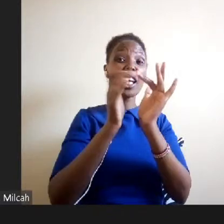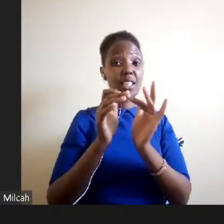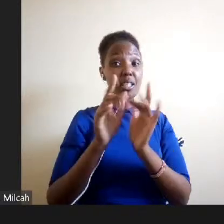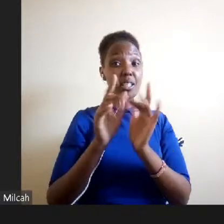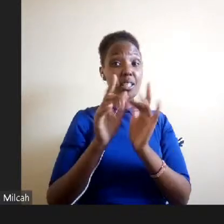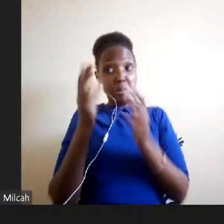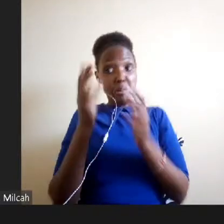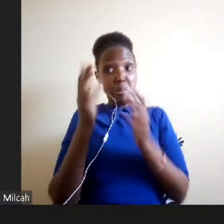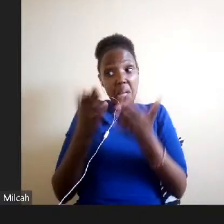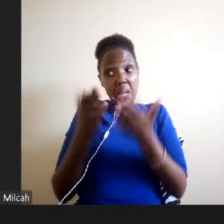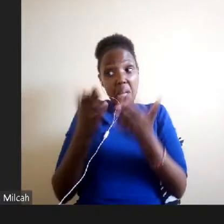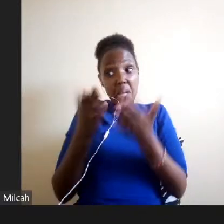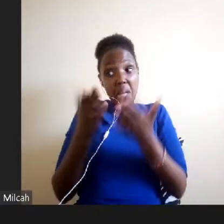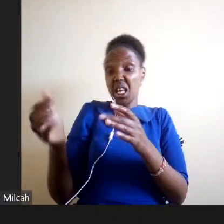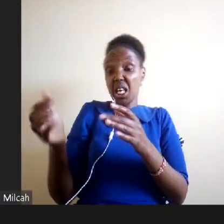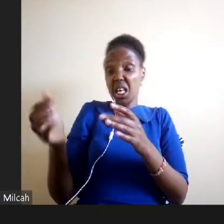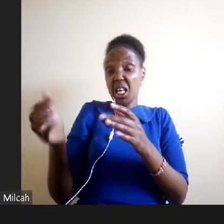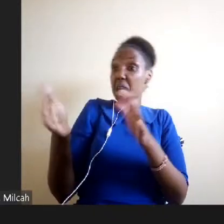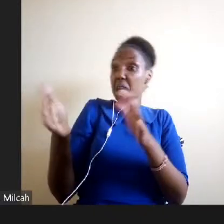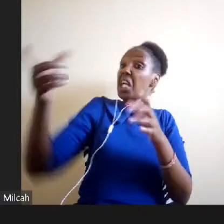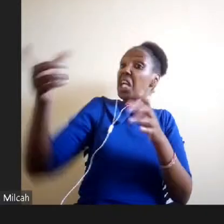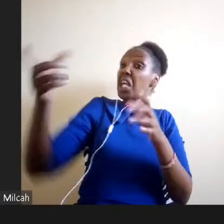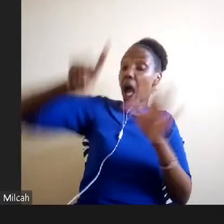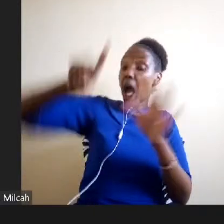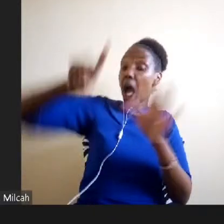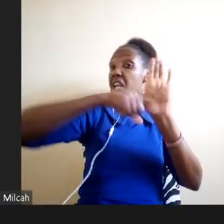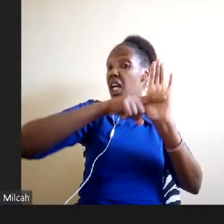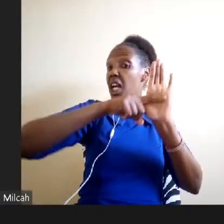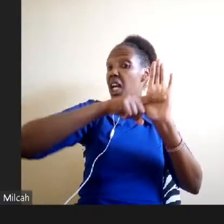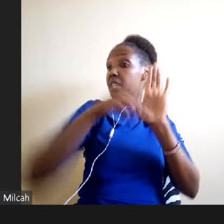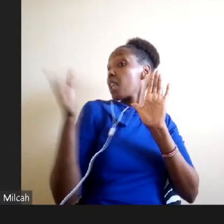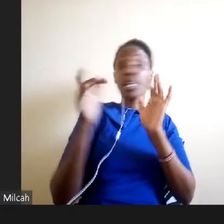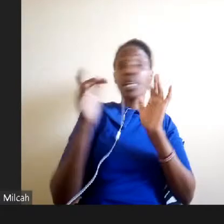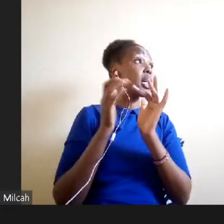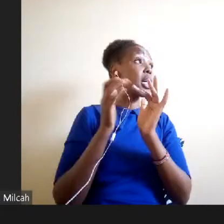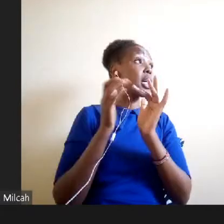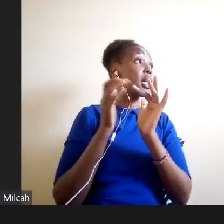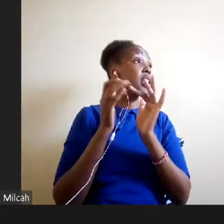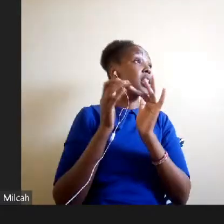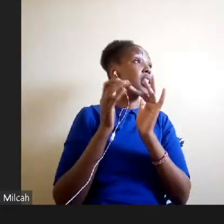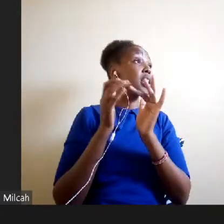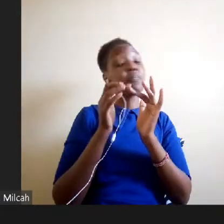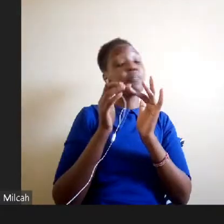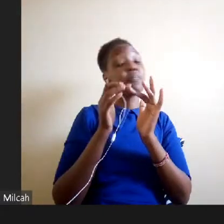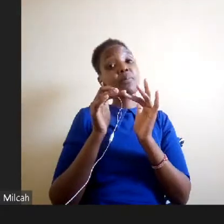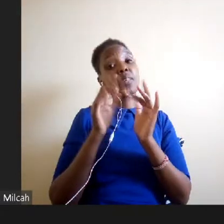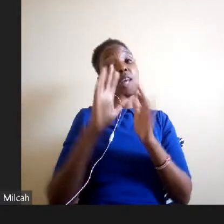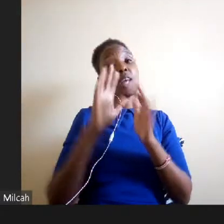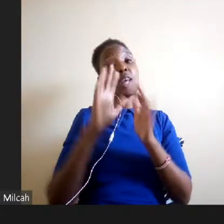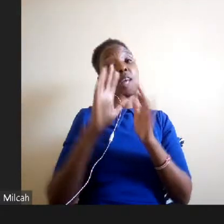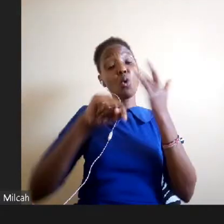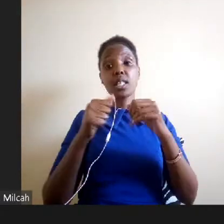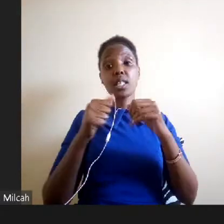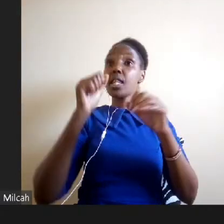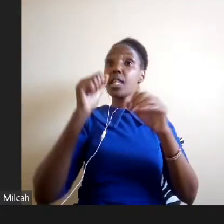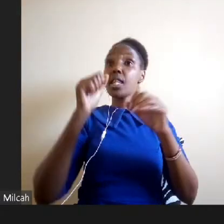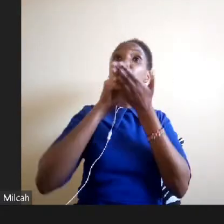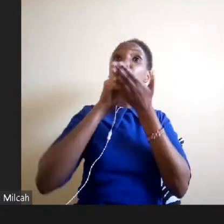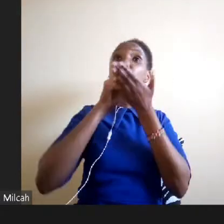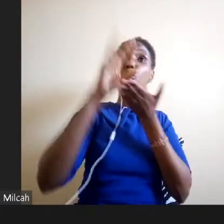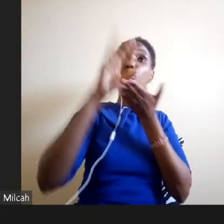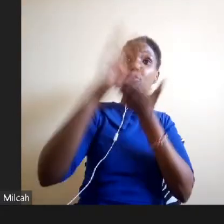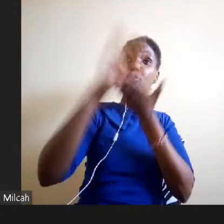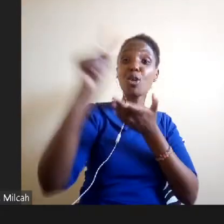content online. So we need to be able to have the conversation of what they read and also what they post online. We need to help our